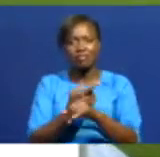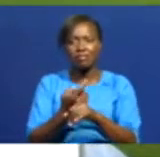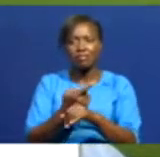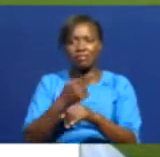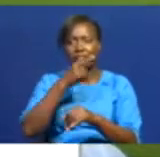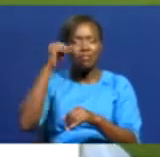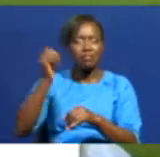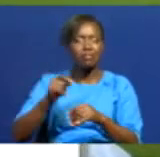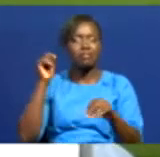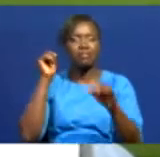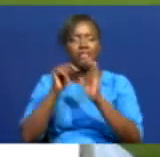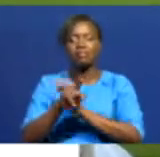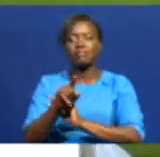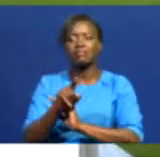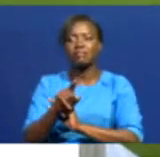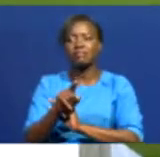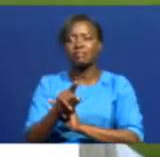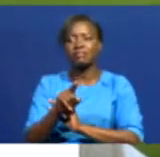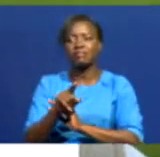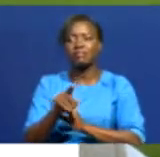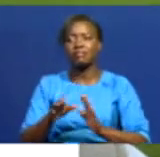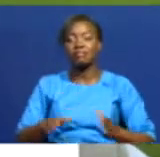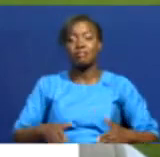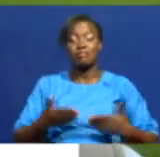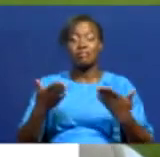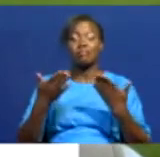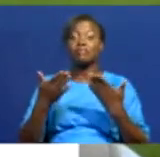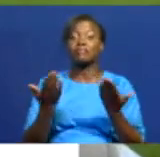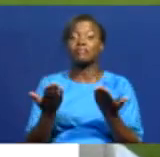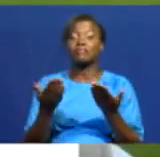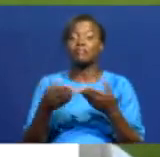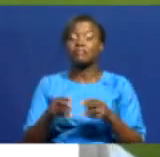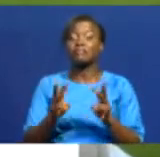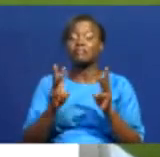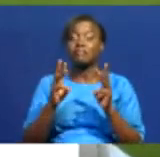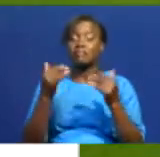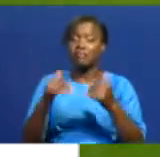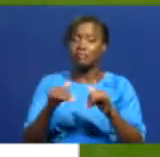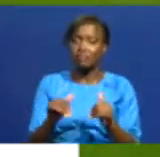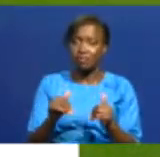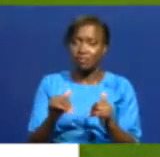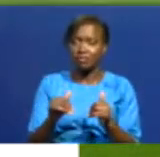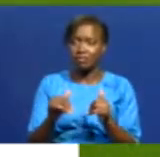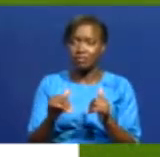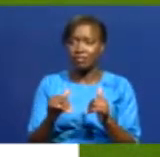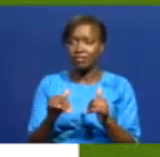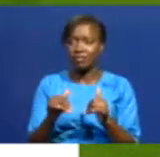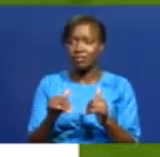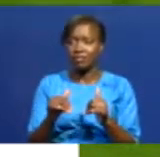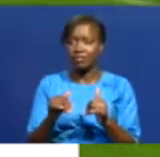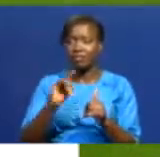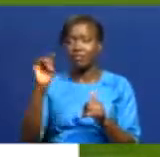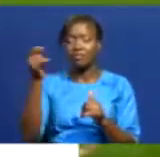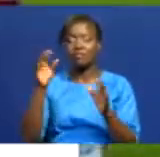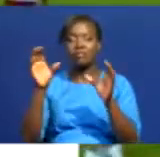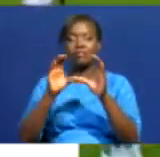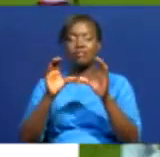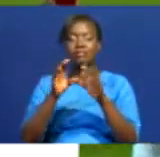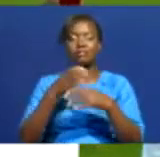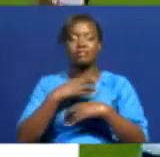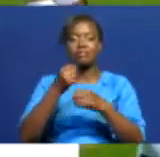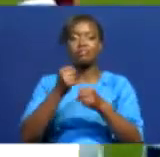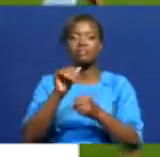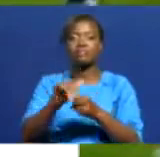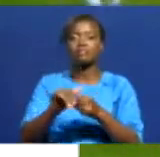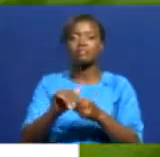scored. Therefore, I'm happy with the way we played, but result, we could also win it. The Kenyan coach is confident that